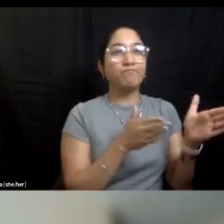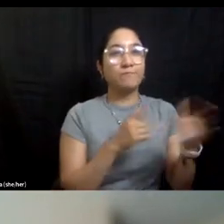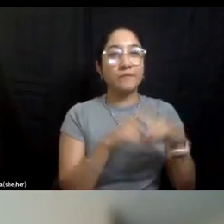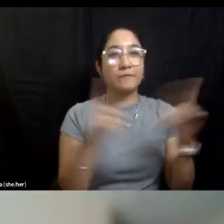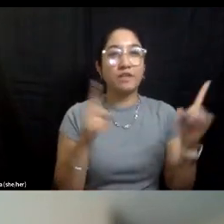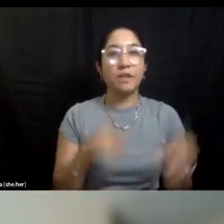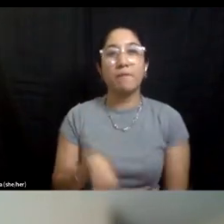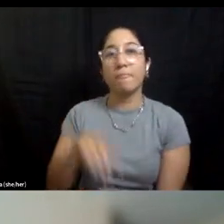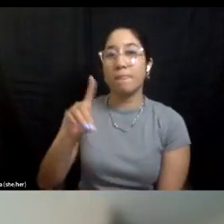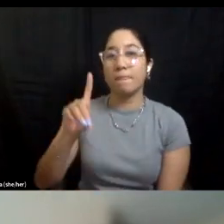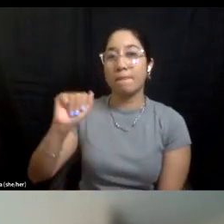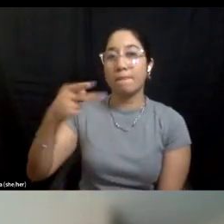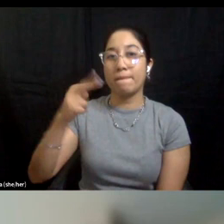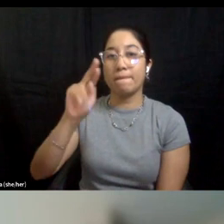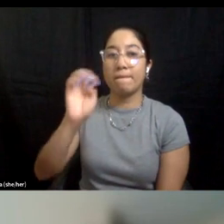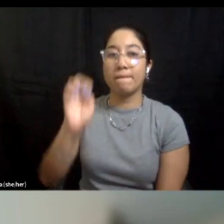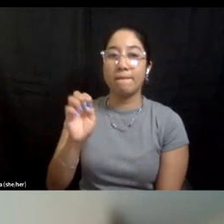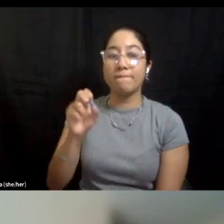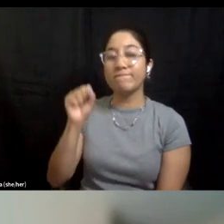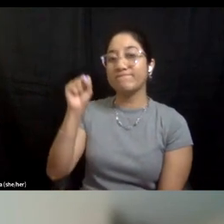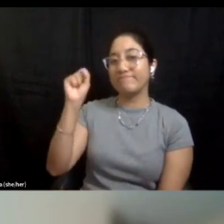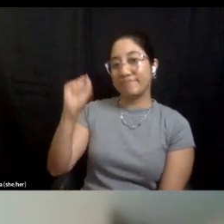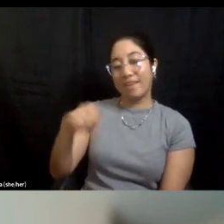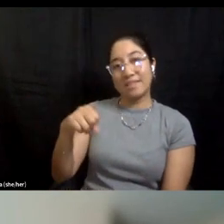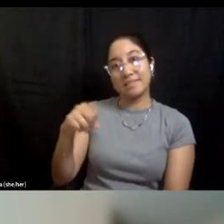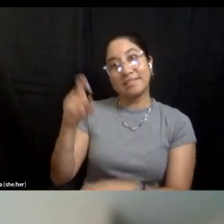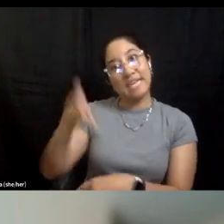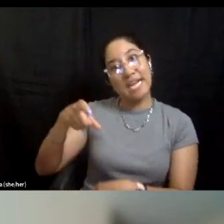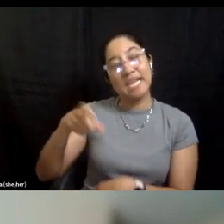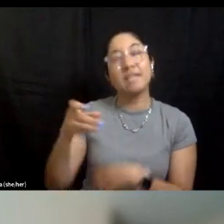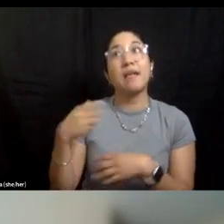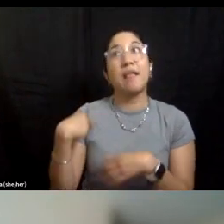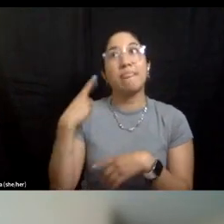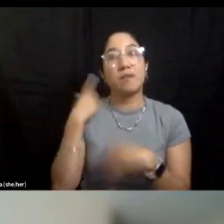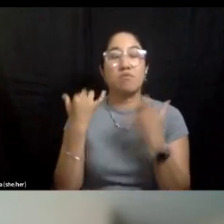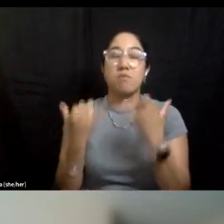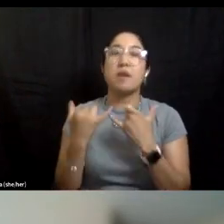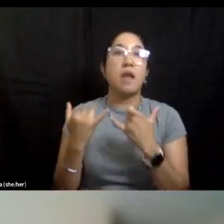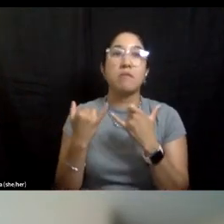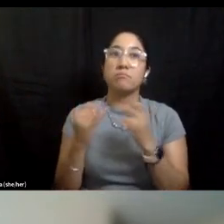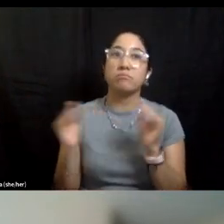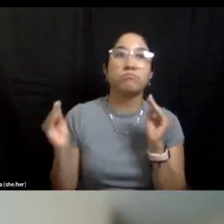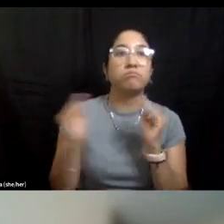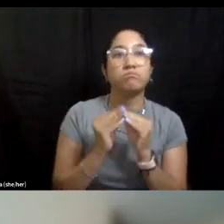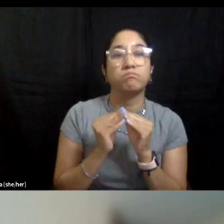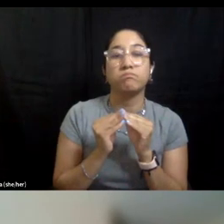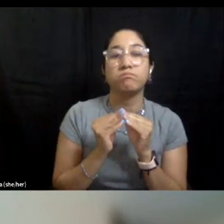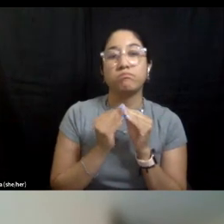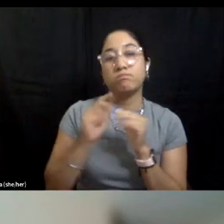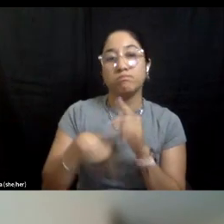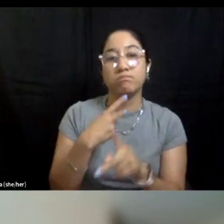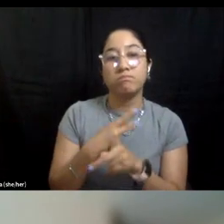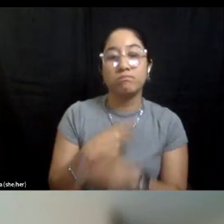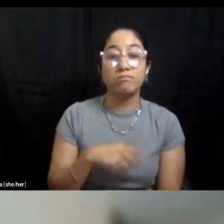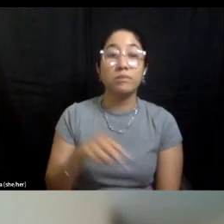And the need of that, especially right, mom, it's always needed, but I think right now, even more so. Mm-hmm. Angel's asking a question